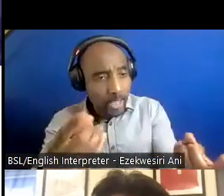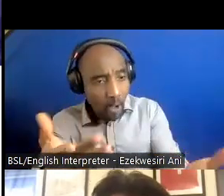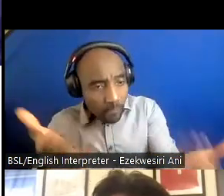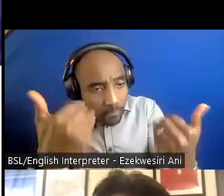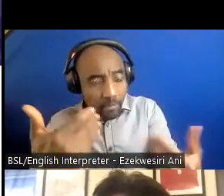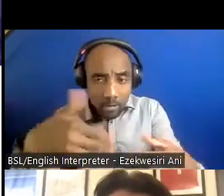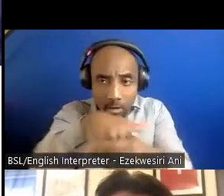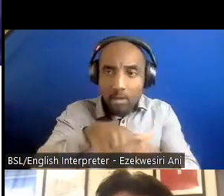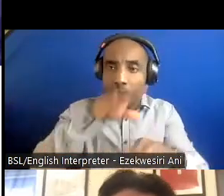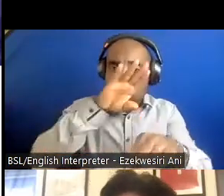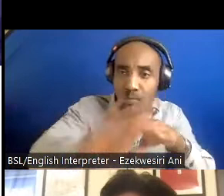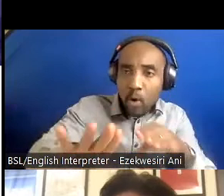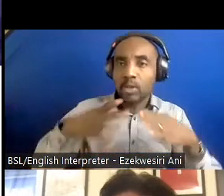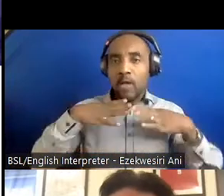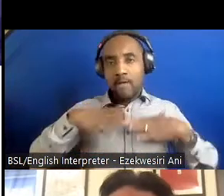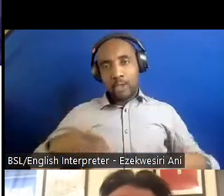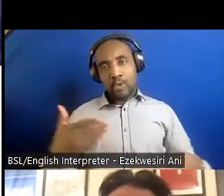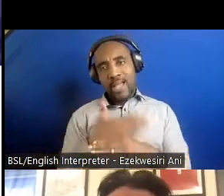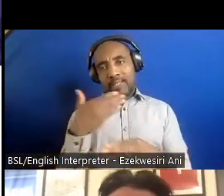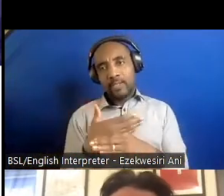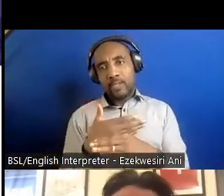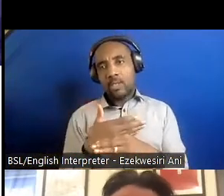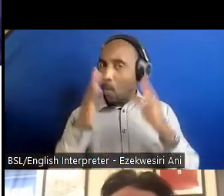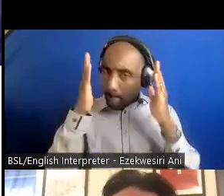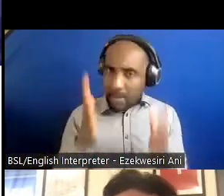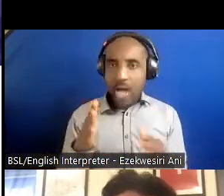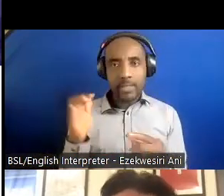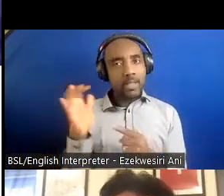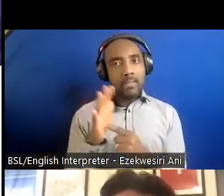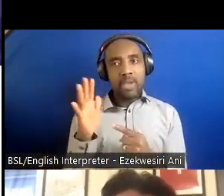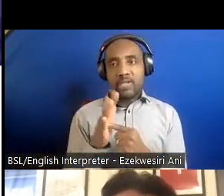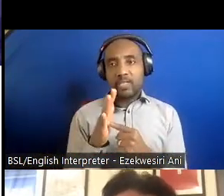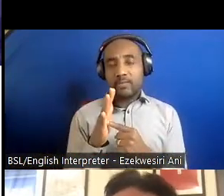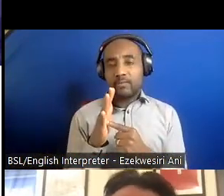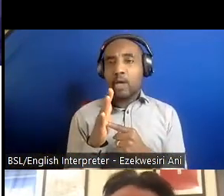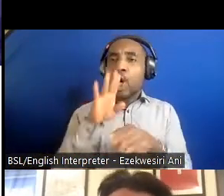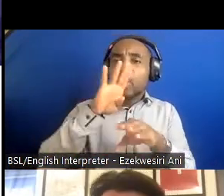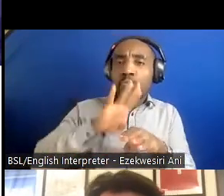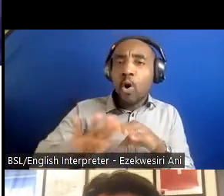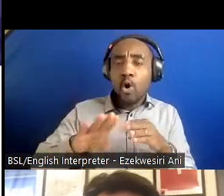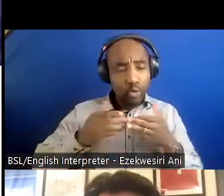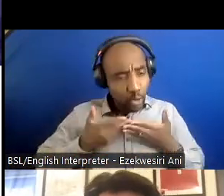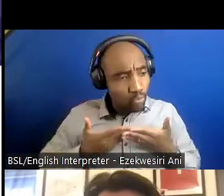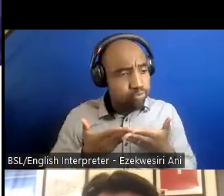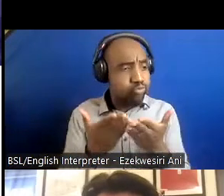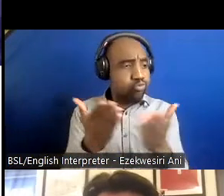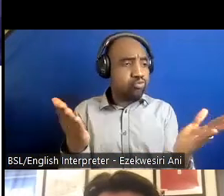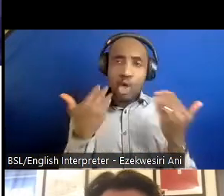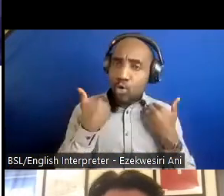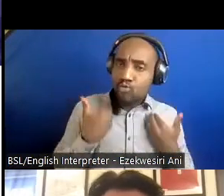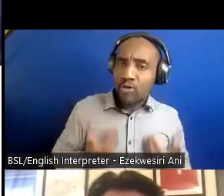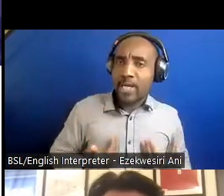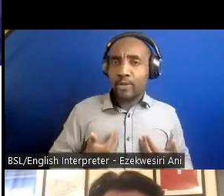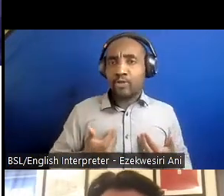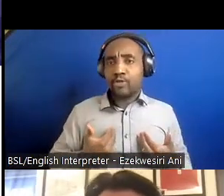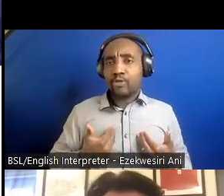activity. And it's imperative that we have a rich and varied sport offer so that physical activity is accessible to